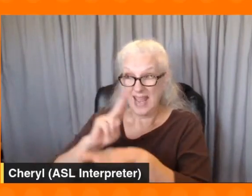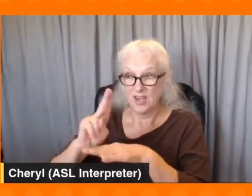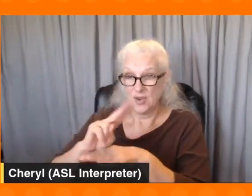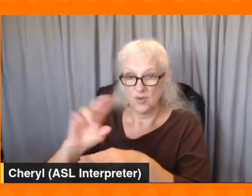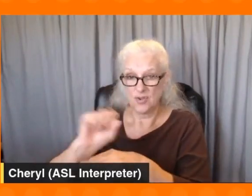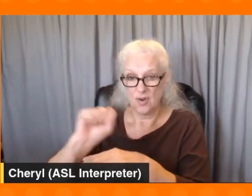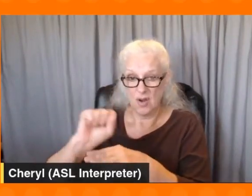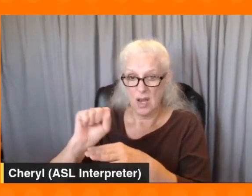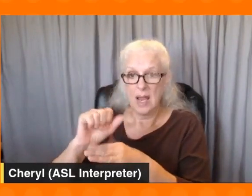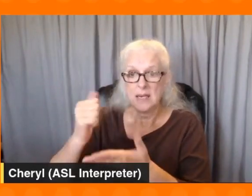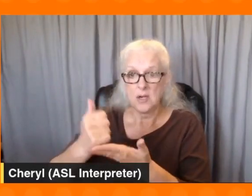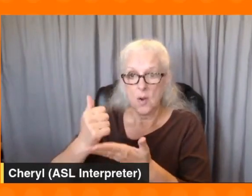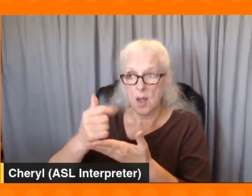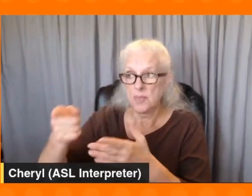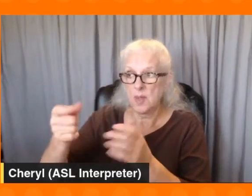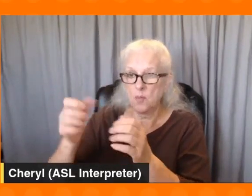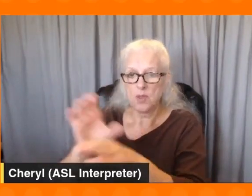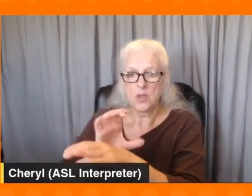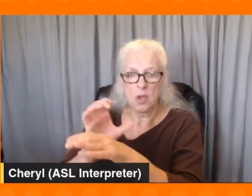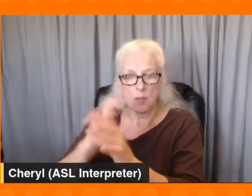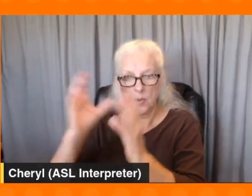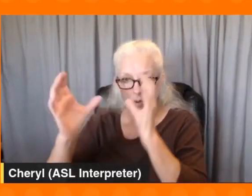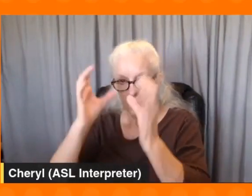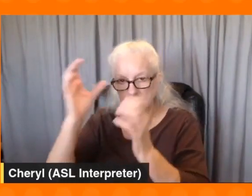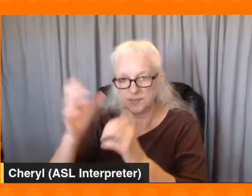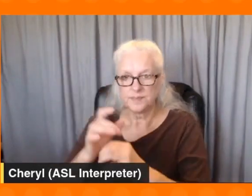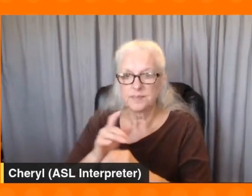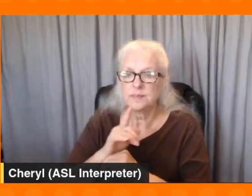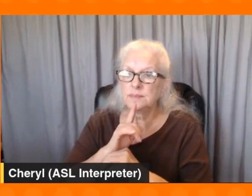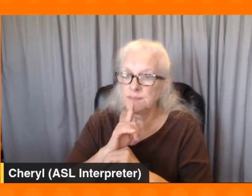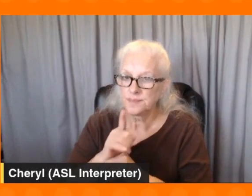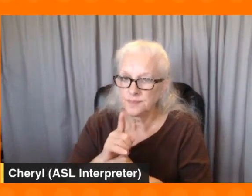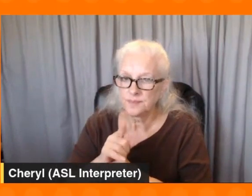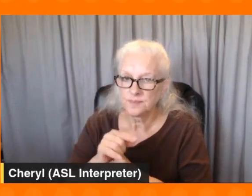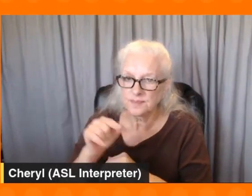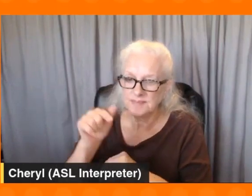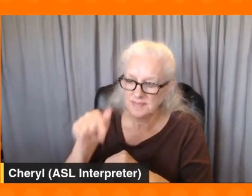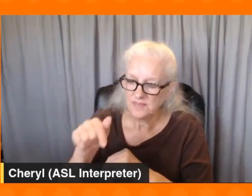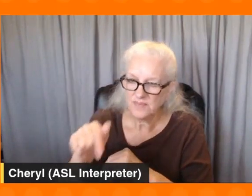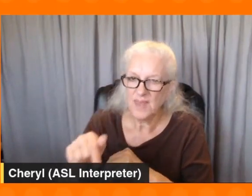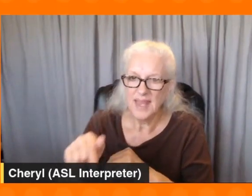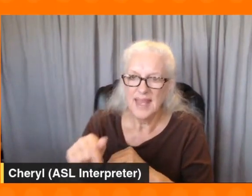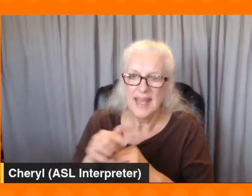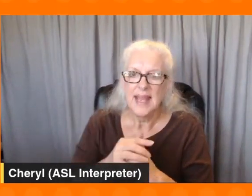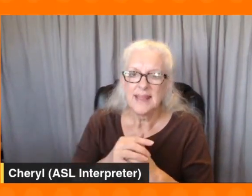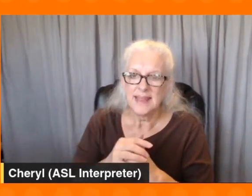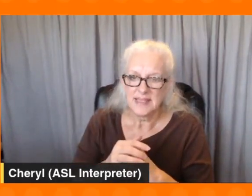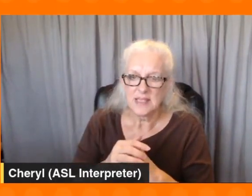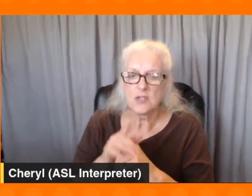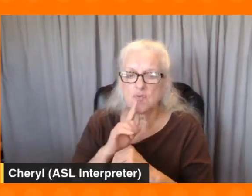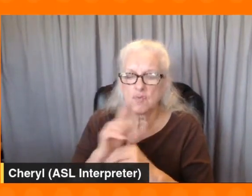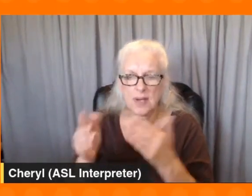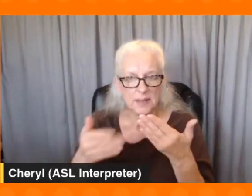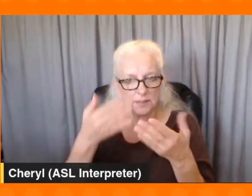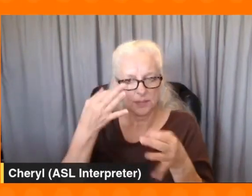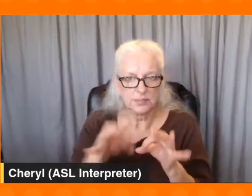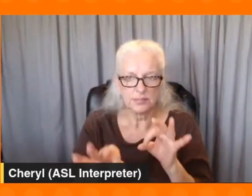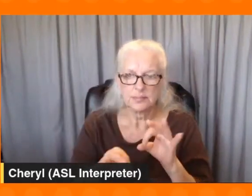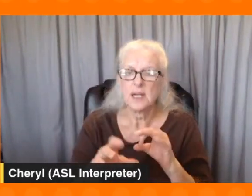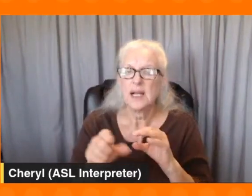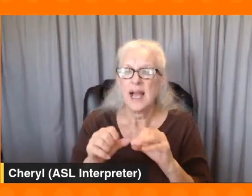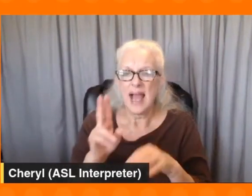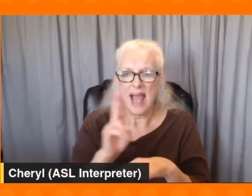to computing concepts. What I really love is that this is really a low floor, high ceiling platform. I've used like